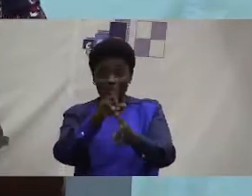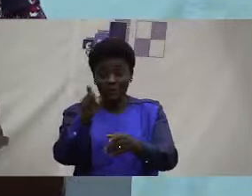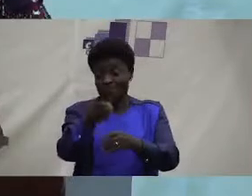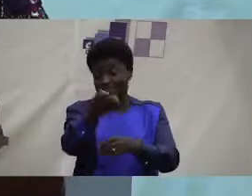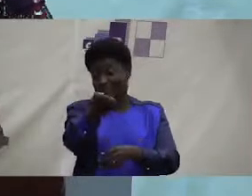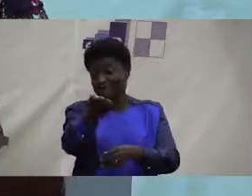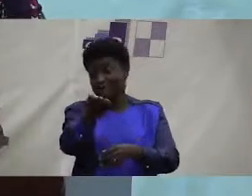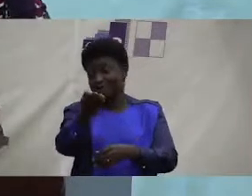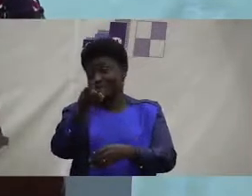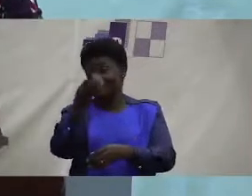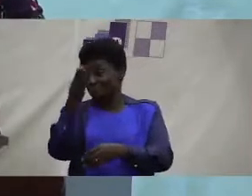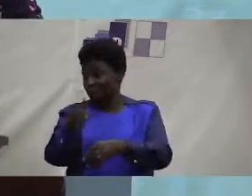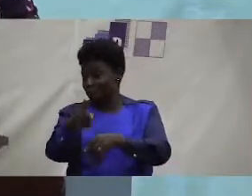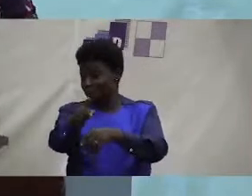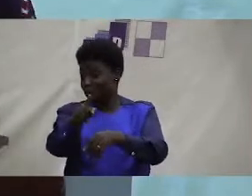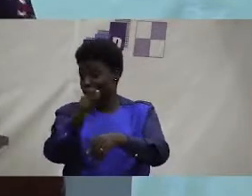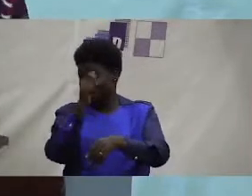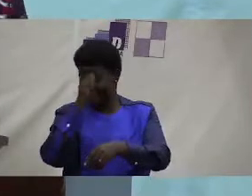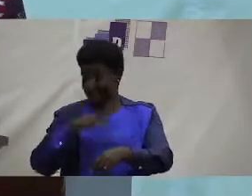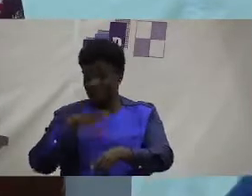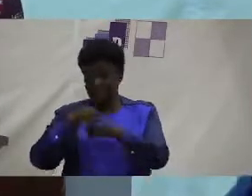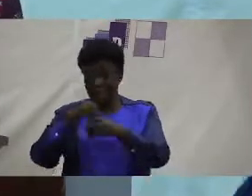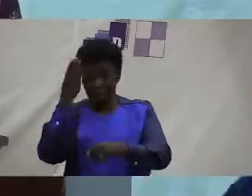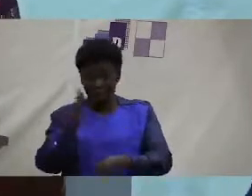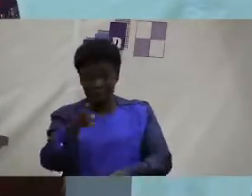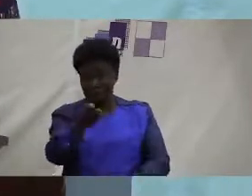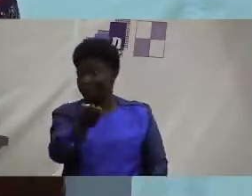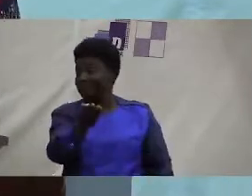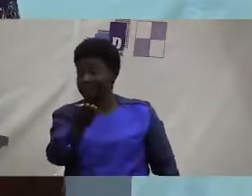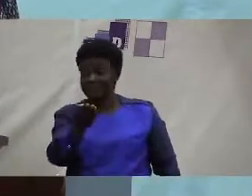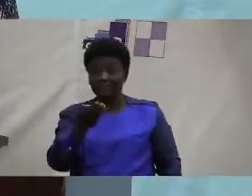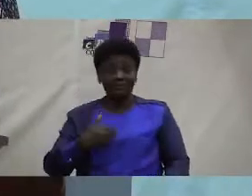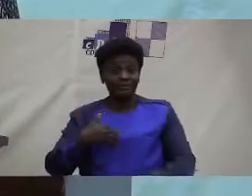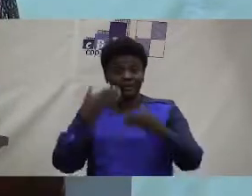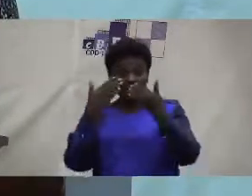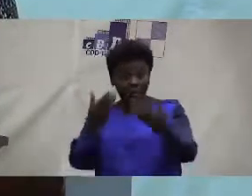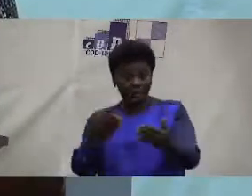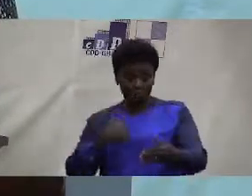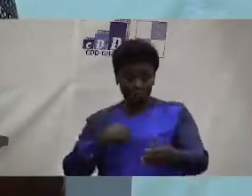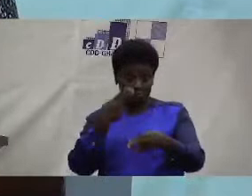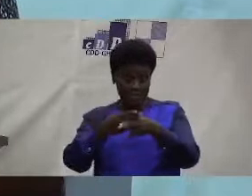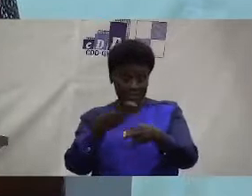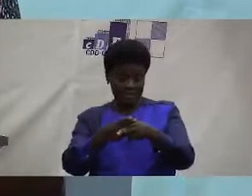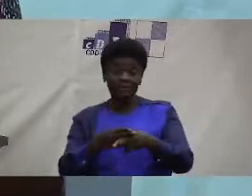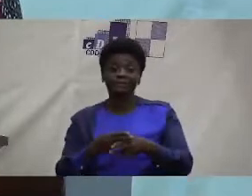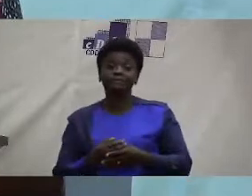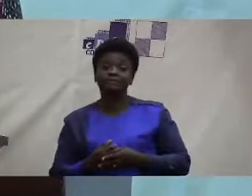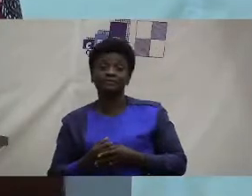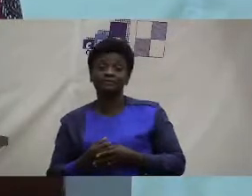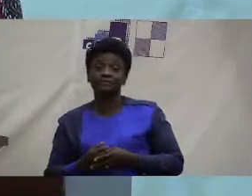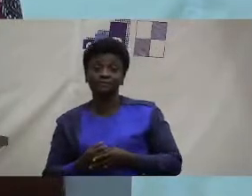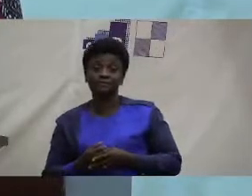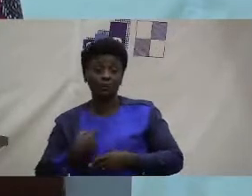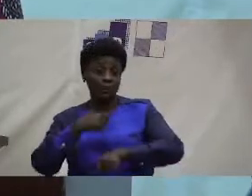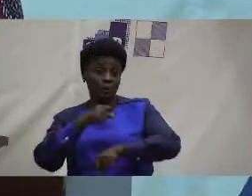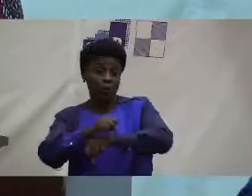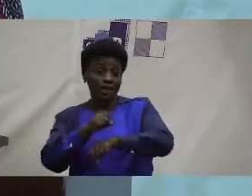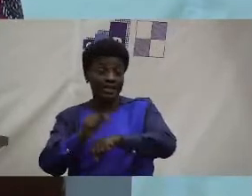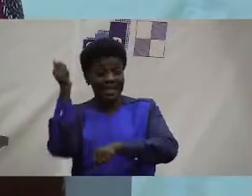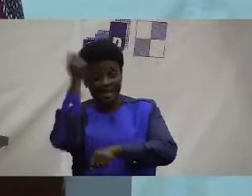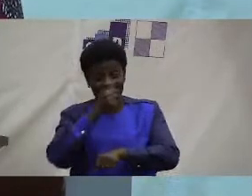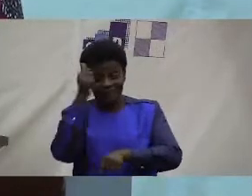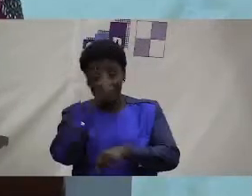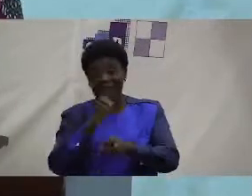question. Then that will be it for the questions. All right, thank you, Emifa. My name is Divine Kwe. I work with Africa Education